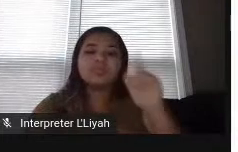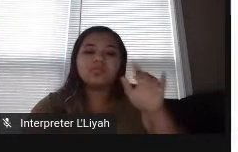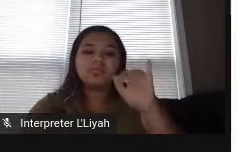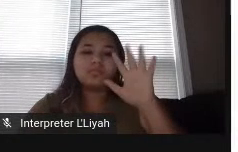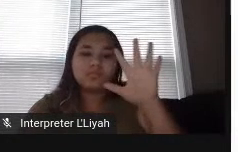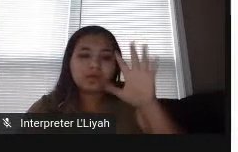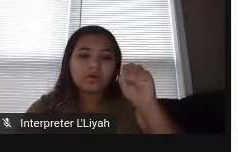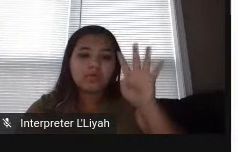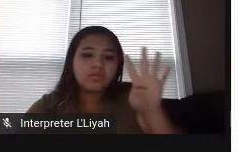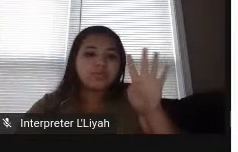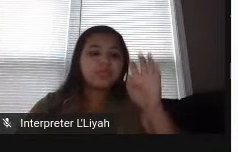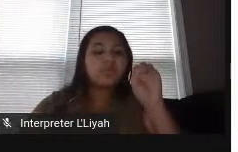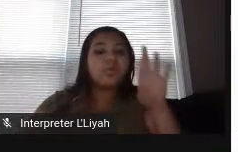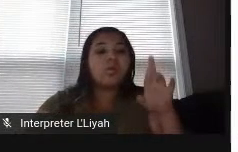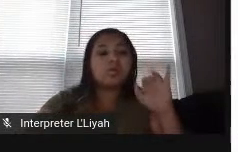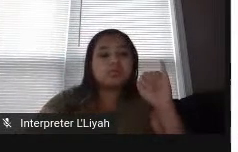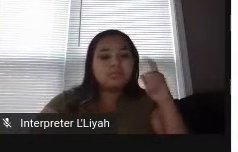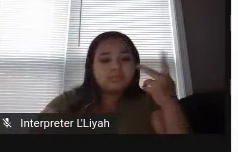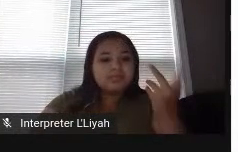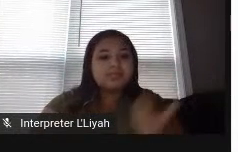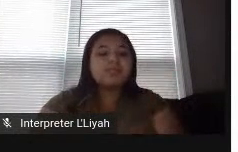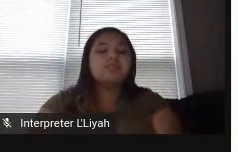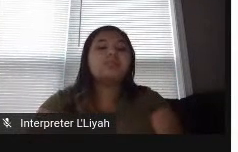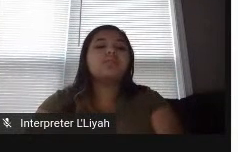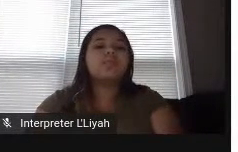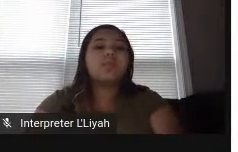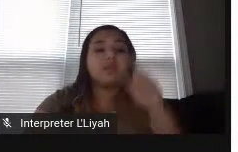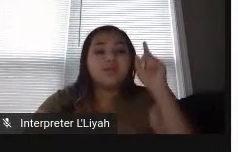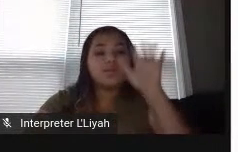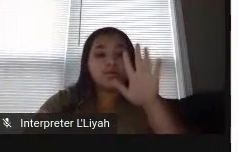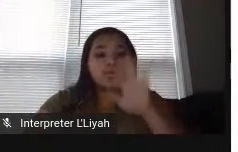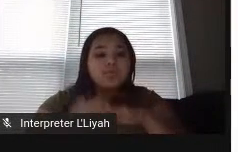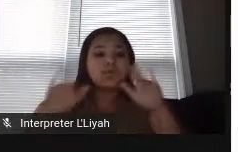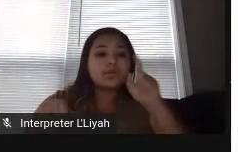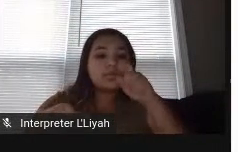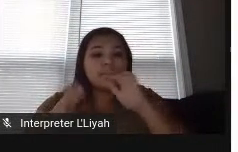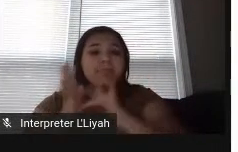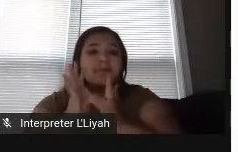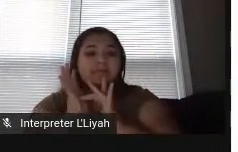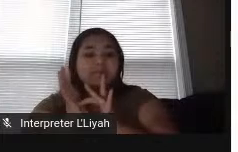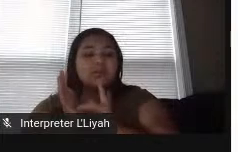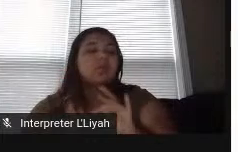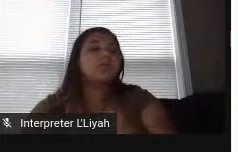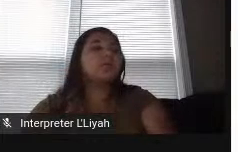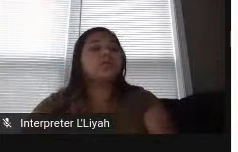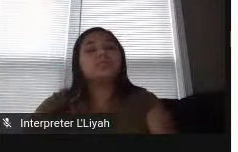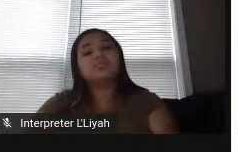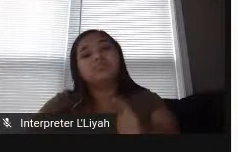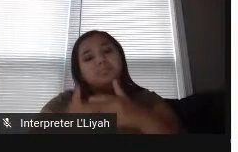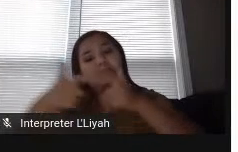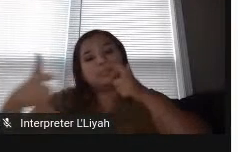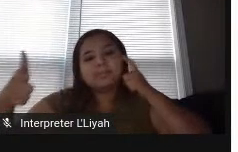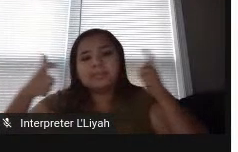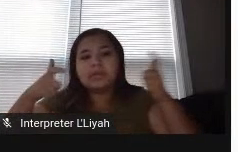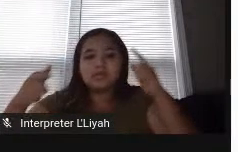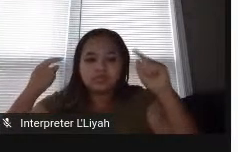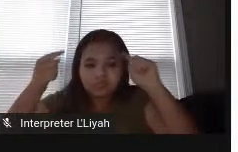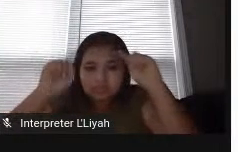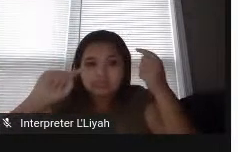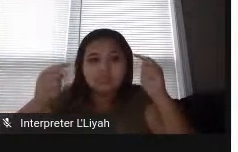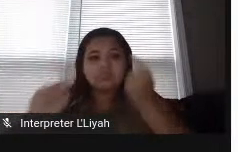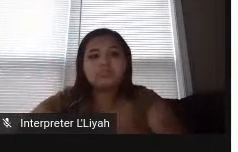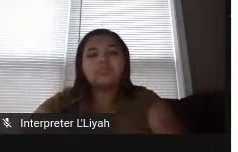a 504, if not an IEP. Your child will need medicine. It's a big